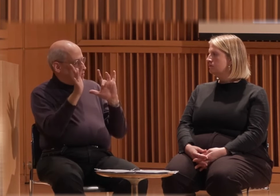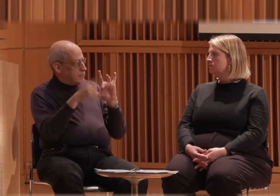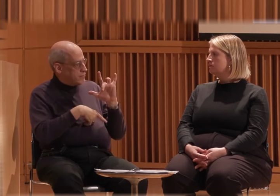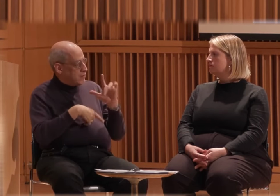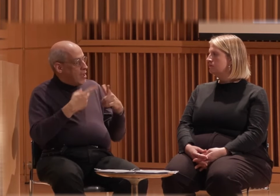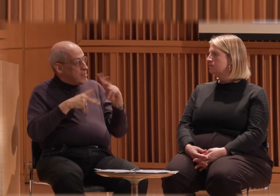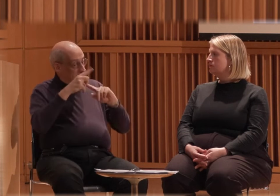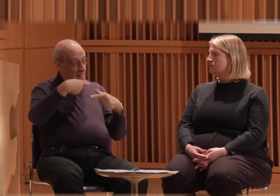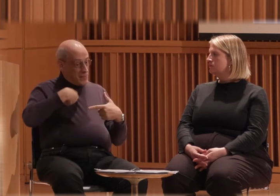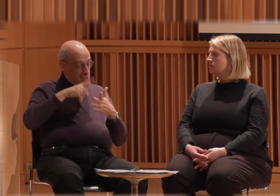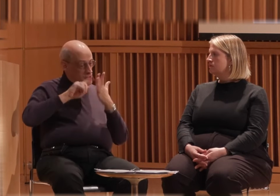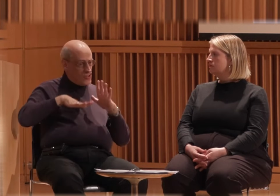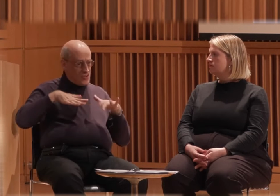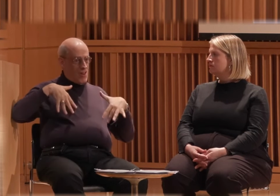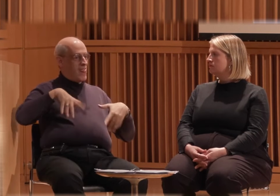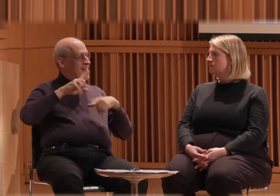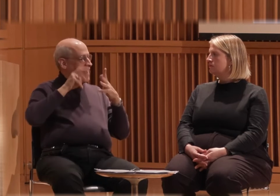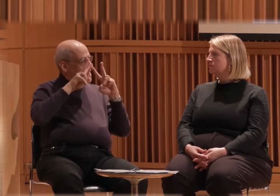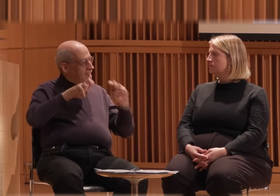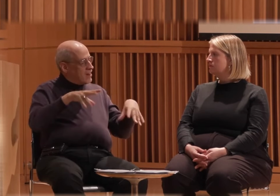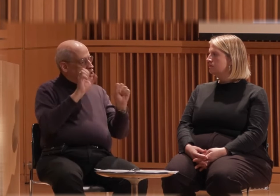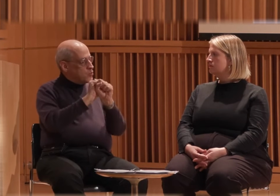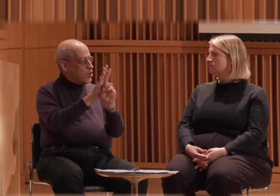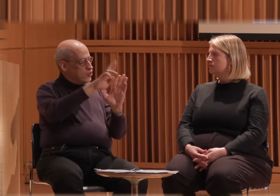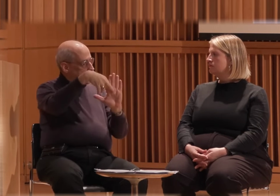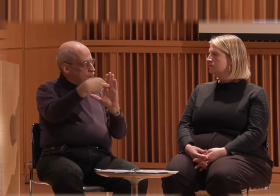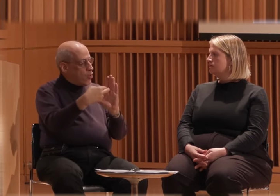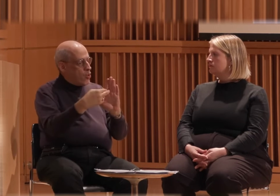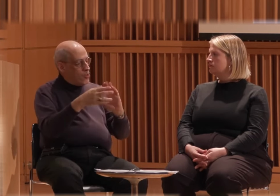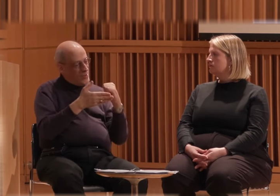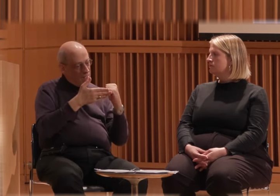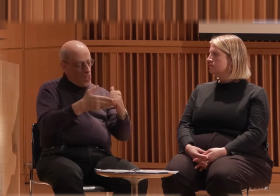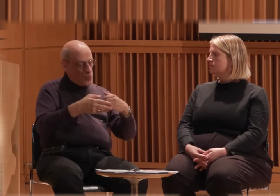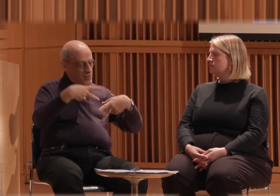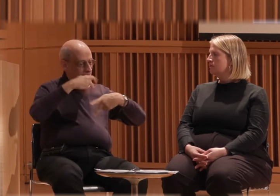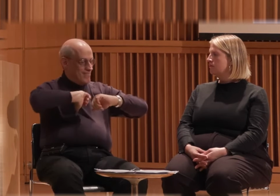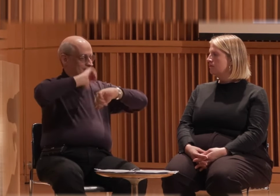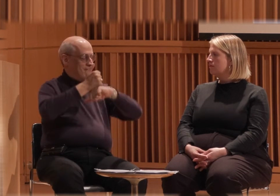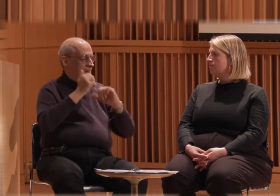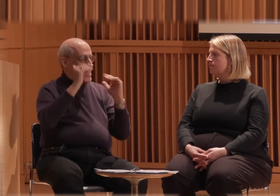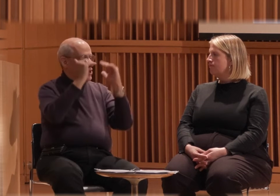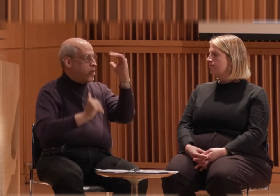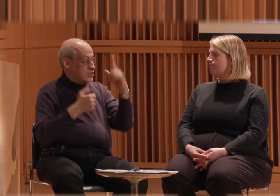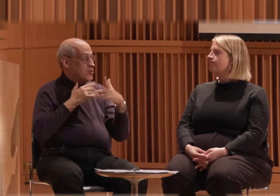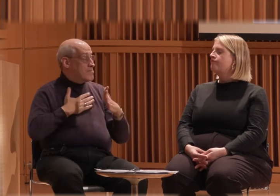me and others can't analyze the role of work in producing some of these inequalities. So